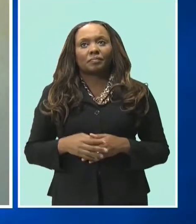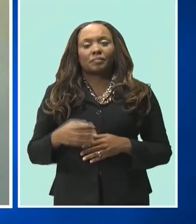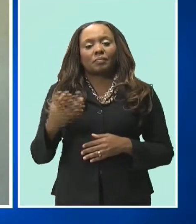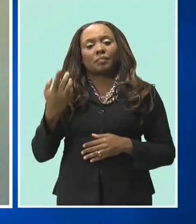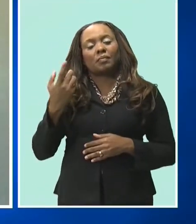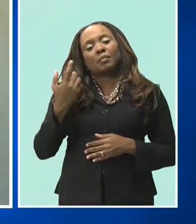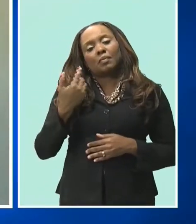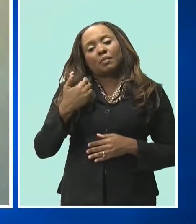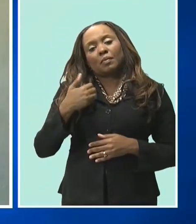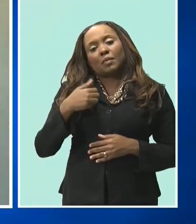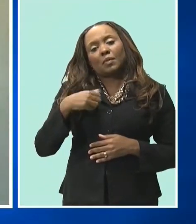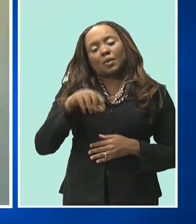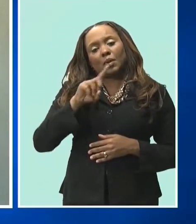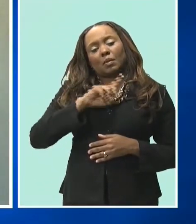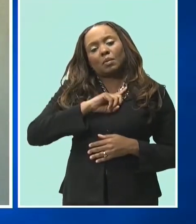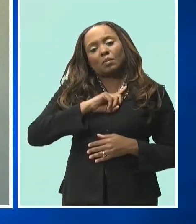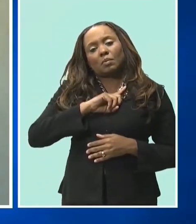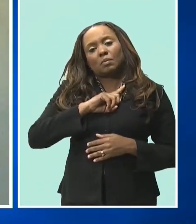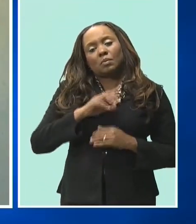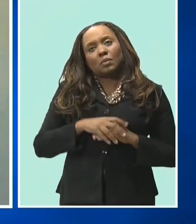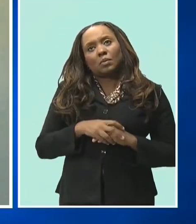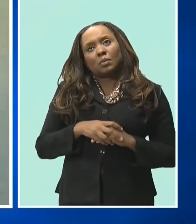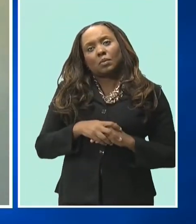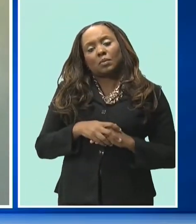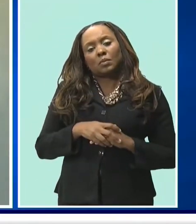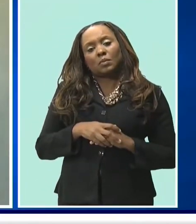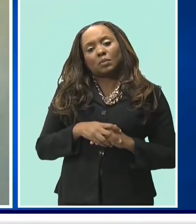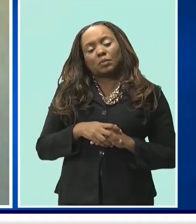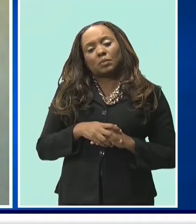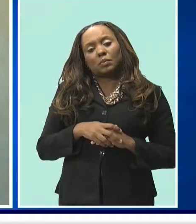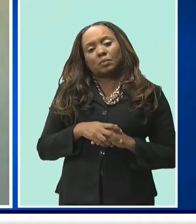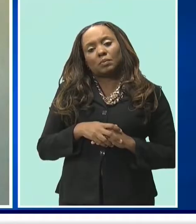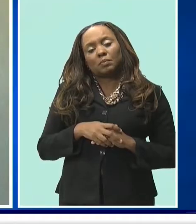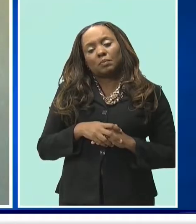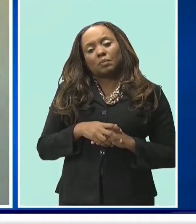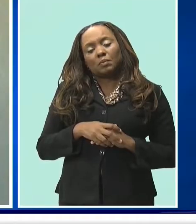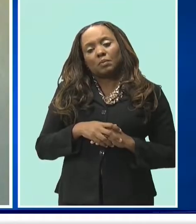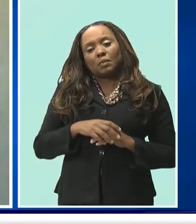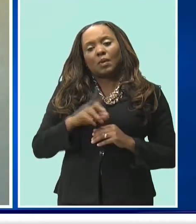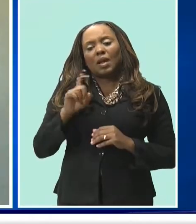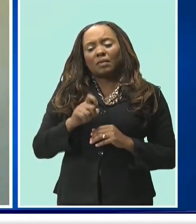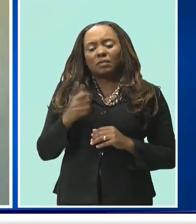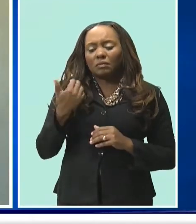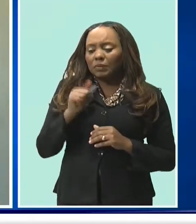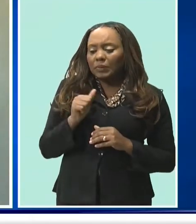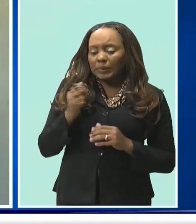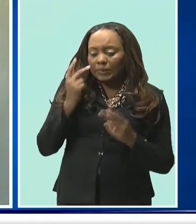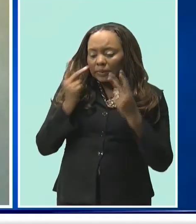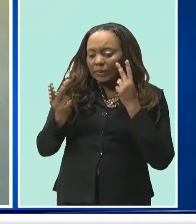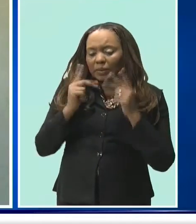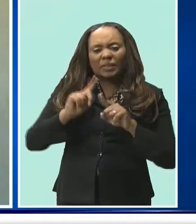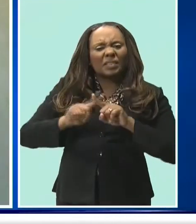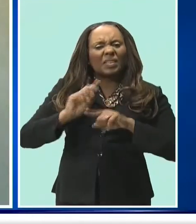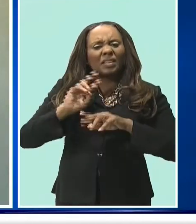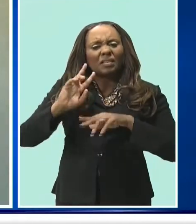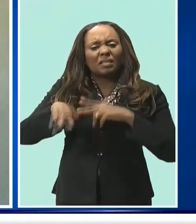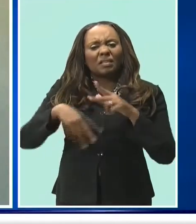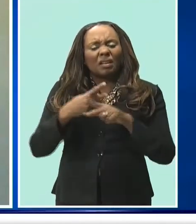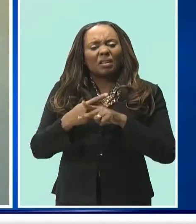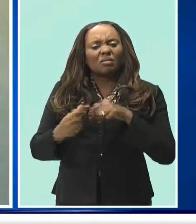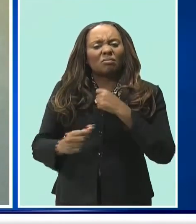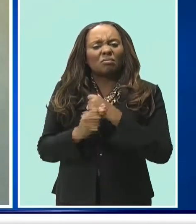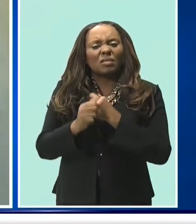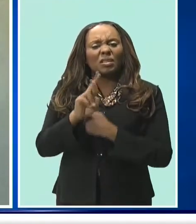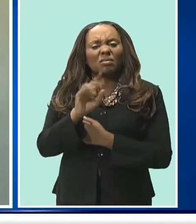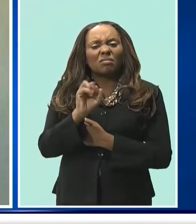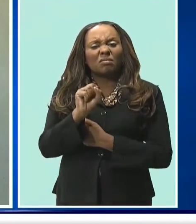about mainly from the standpoint of the kind of risk that the financial sector faces now. I mean, cybercrime